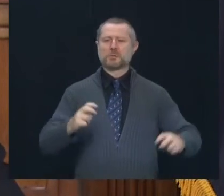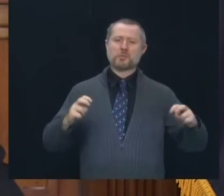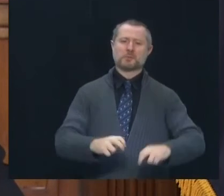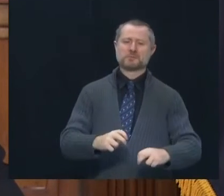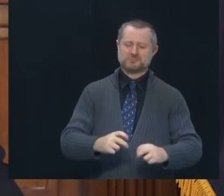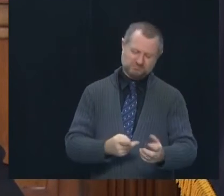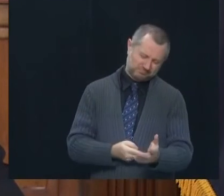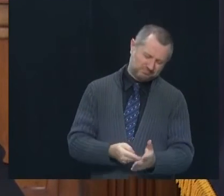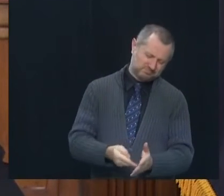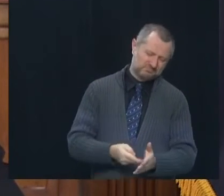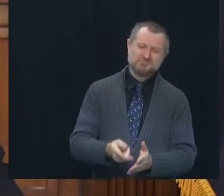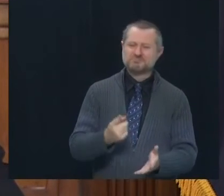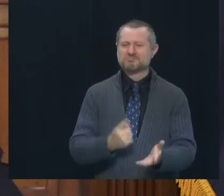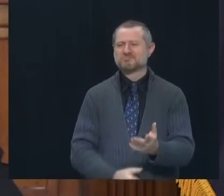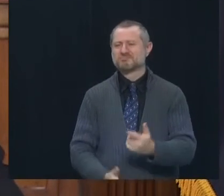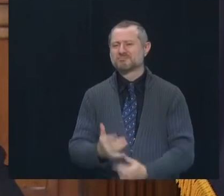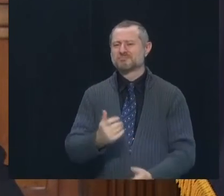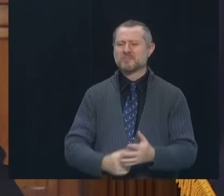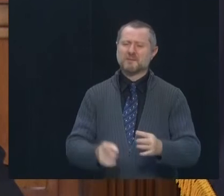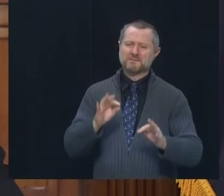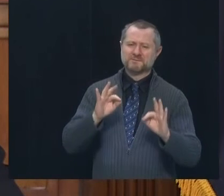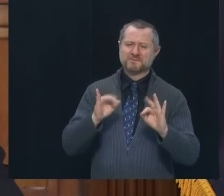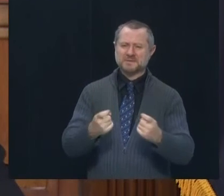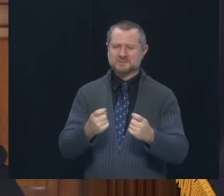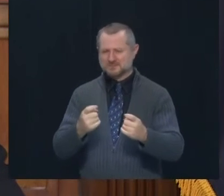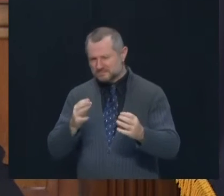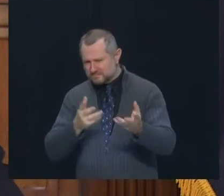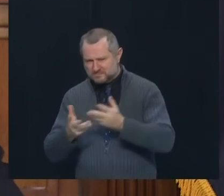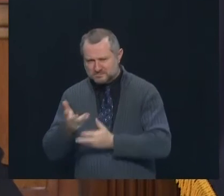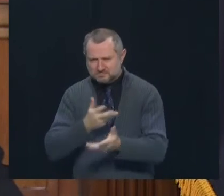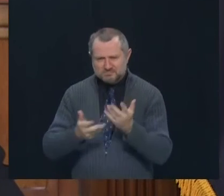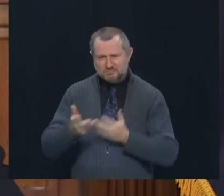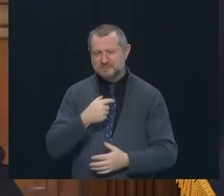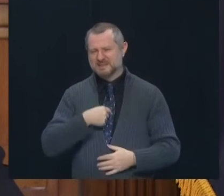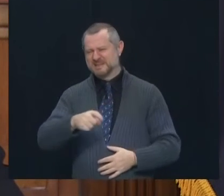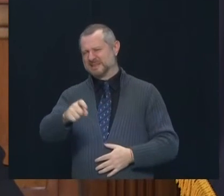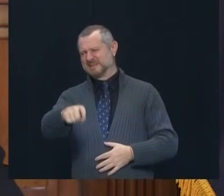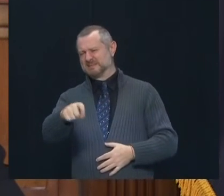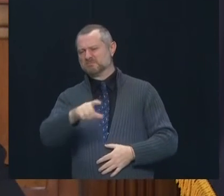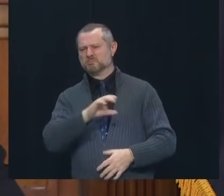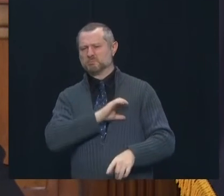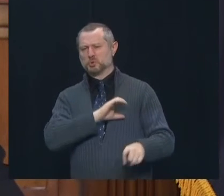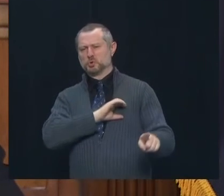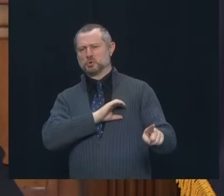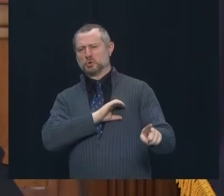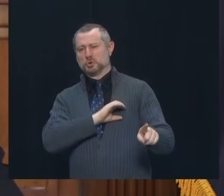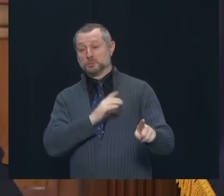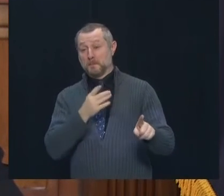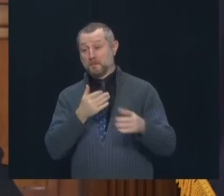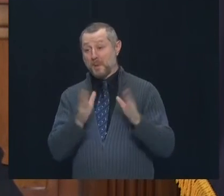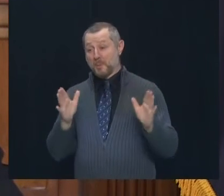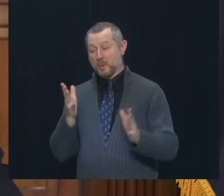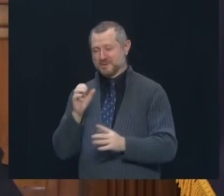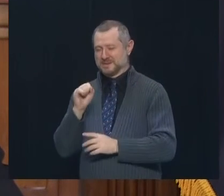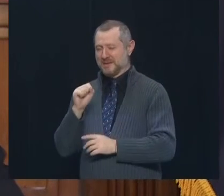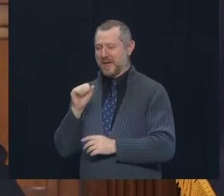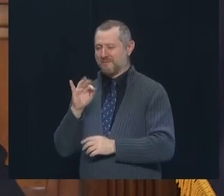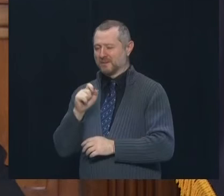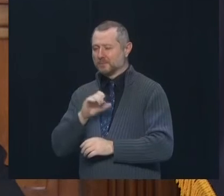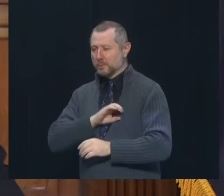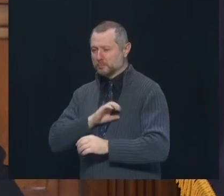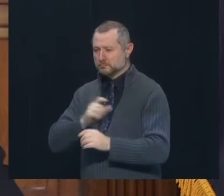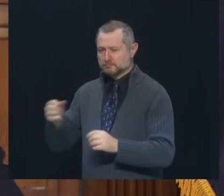fix the relationship, because we do need police and we do need public safety. But it's time we come to the